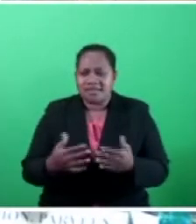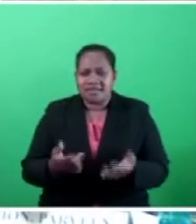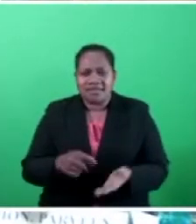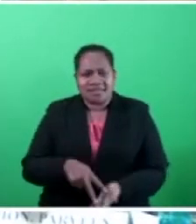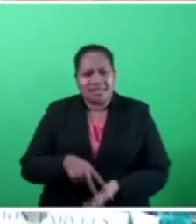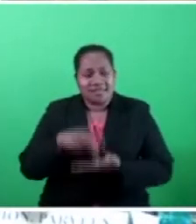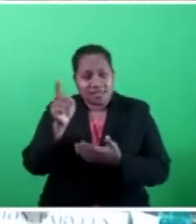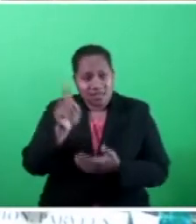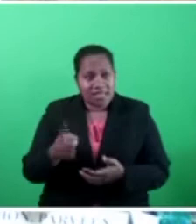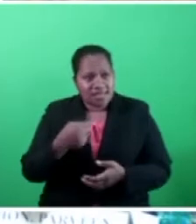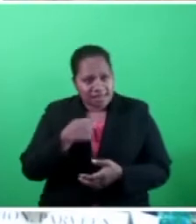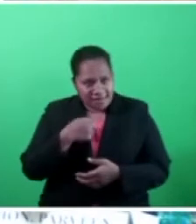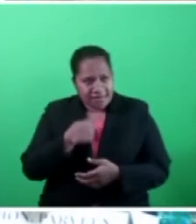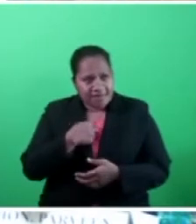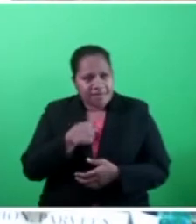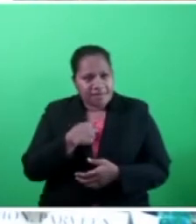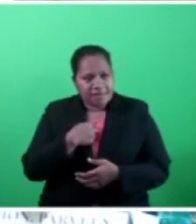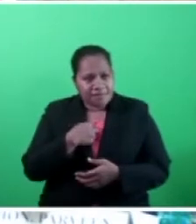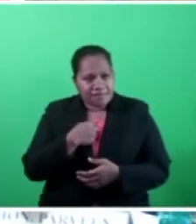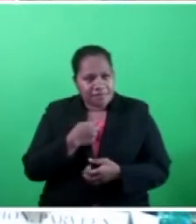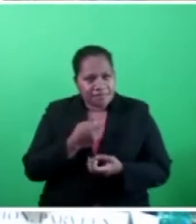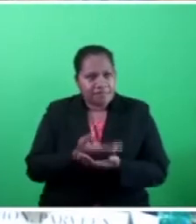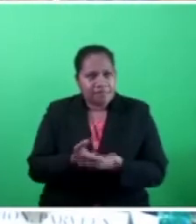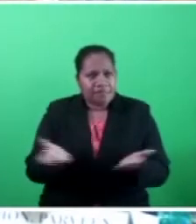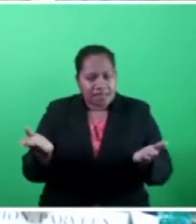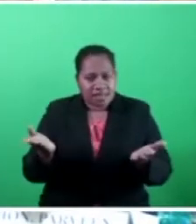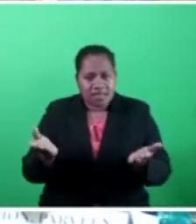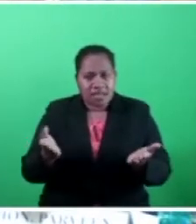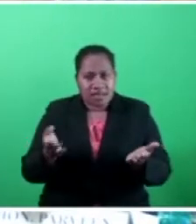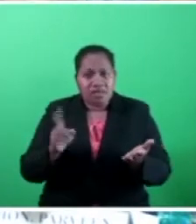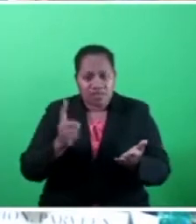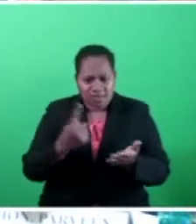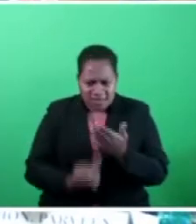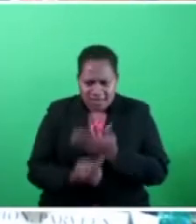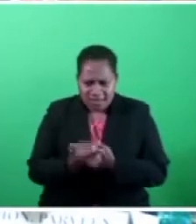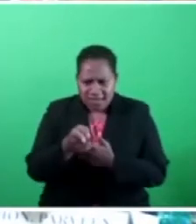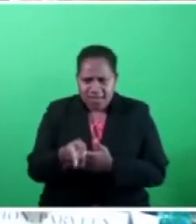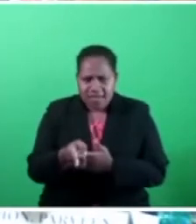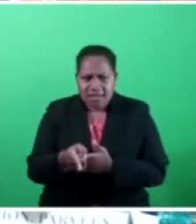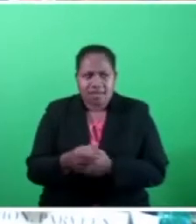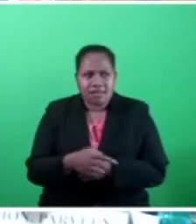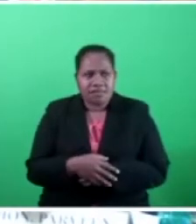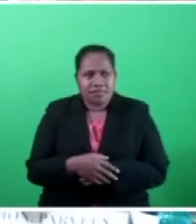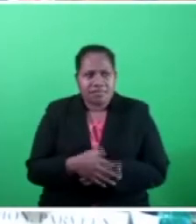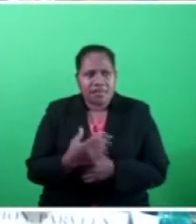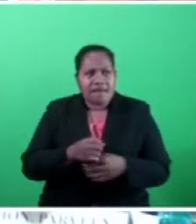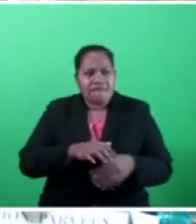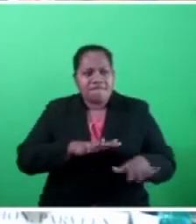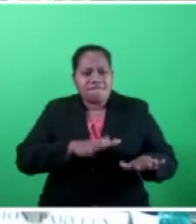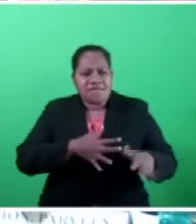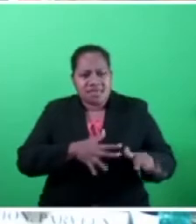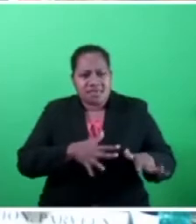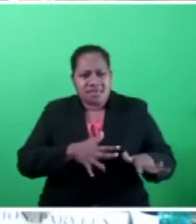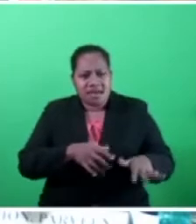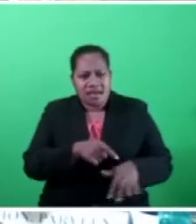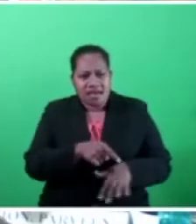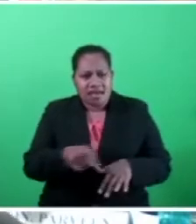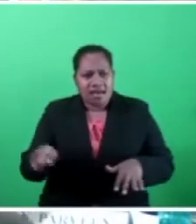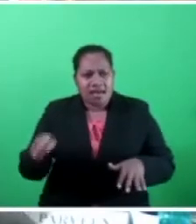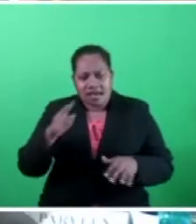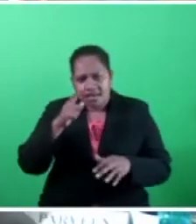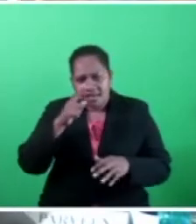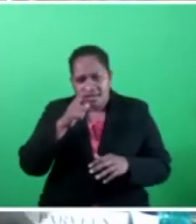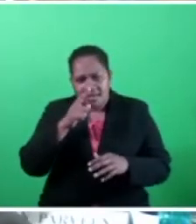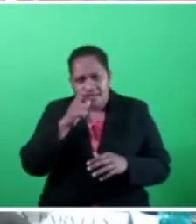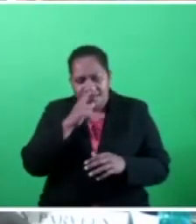adding clarity to the situation and quelling unfounded fear among the Fijian public. The Director General